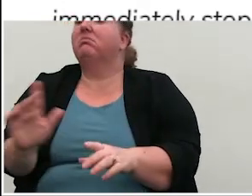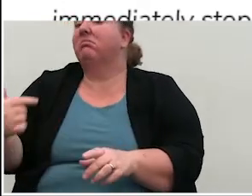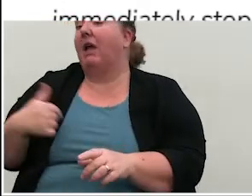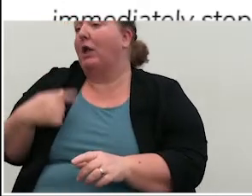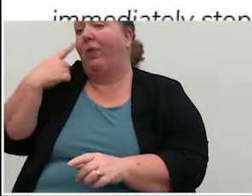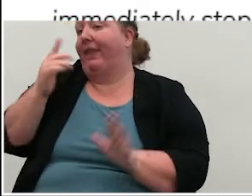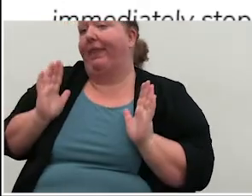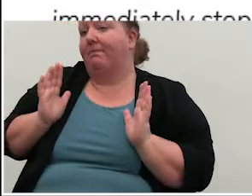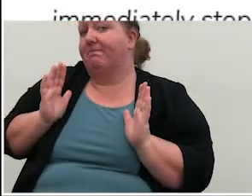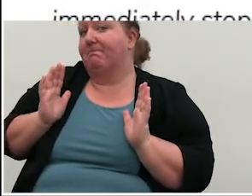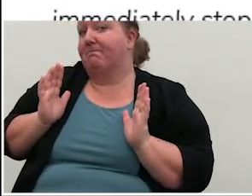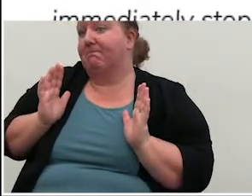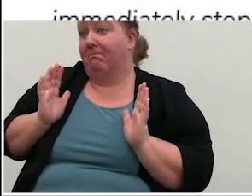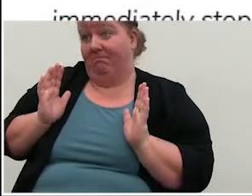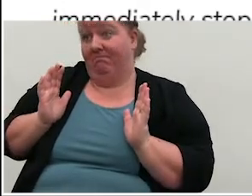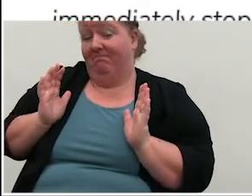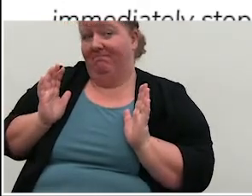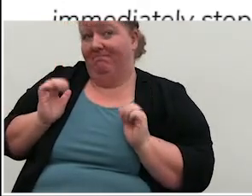don't think that.